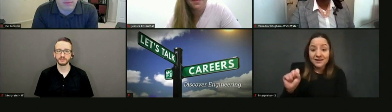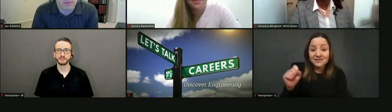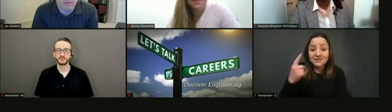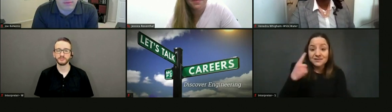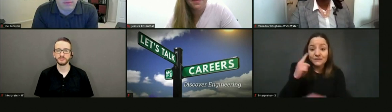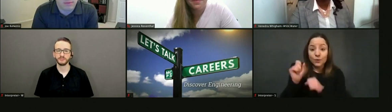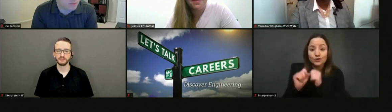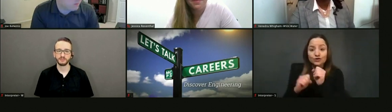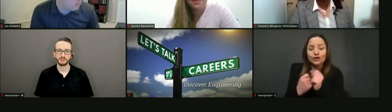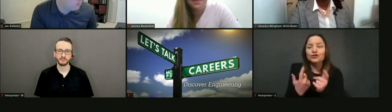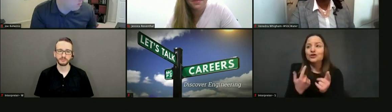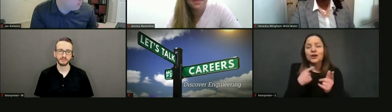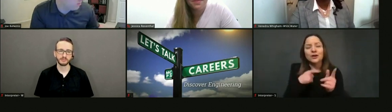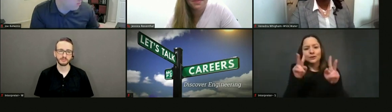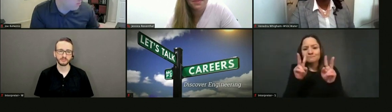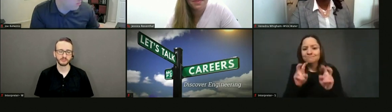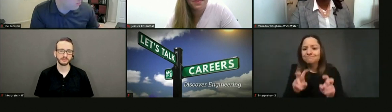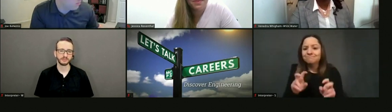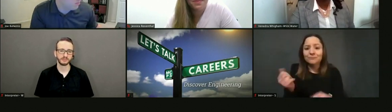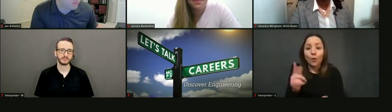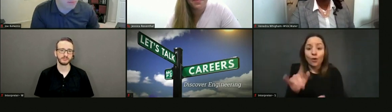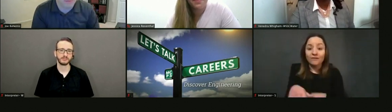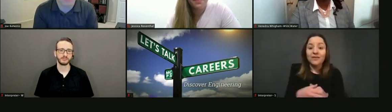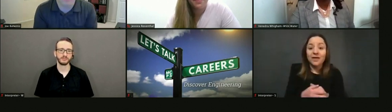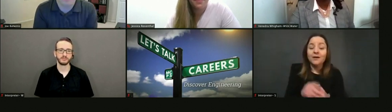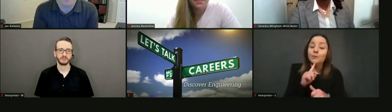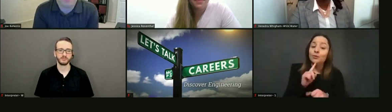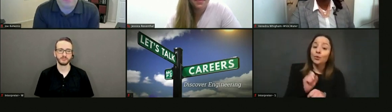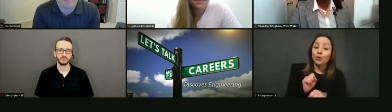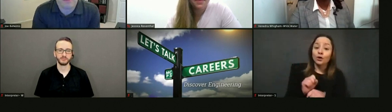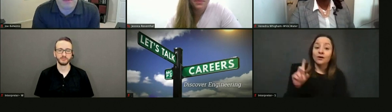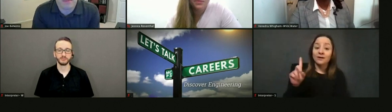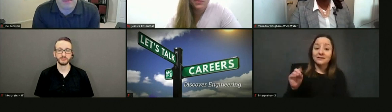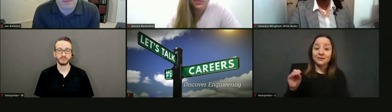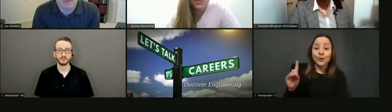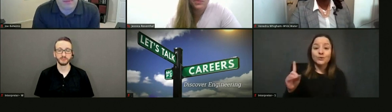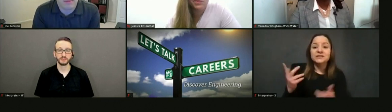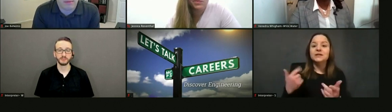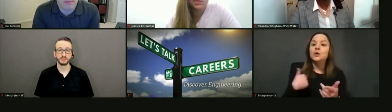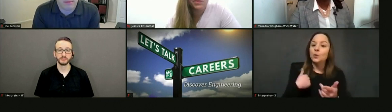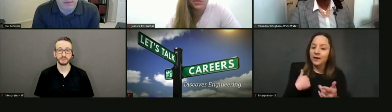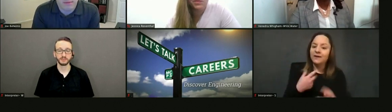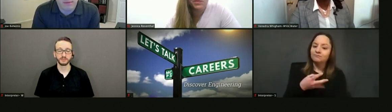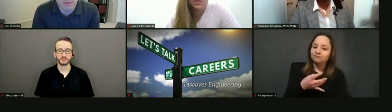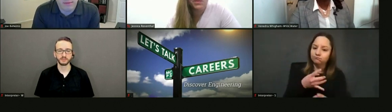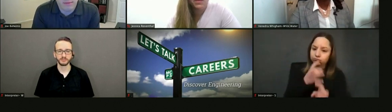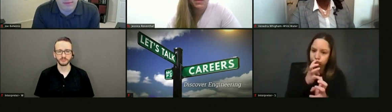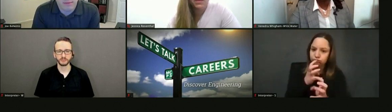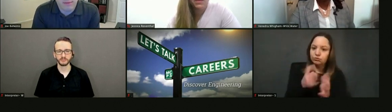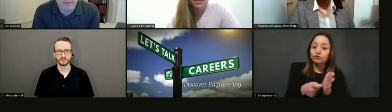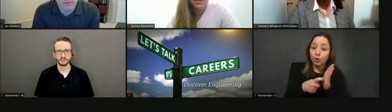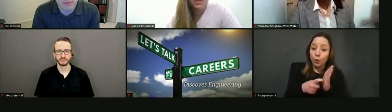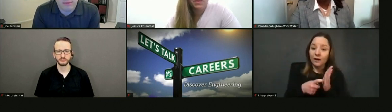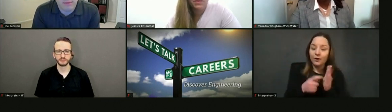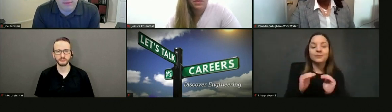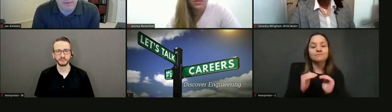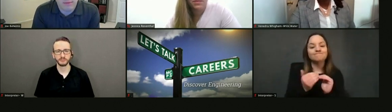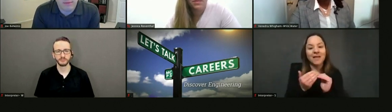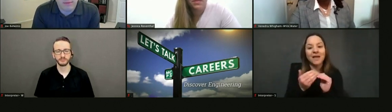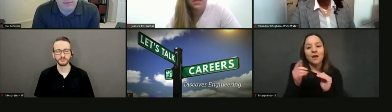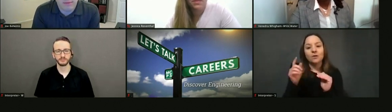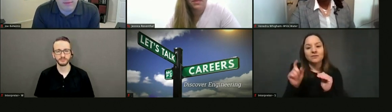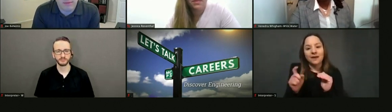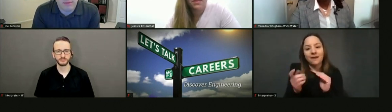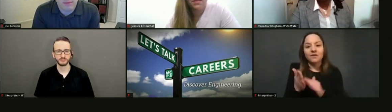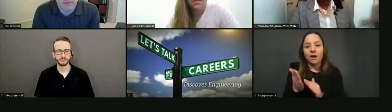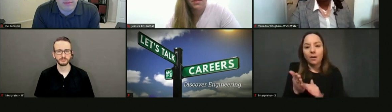structures, and we're looking at all that. But, you know, working in the defense industry, we have very strict requirements for how things have to operate.